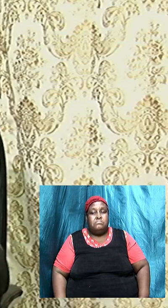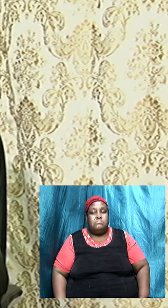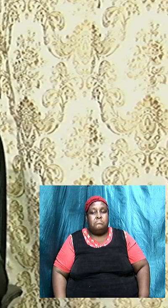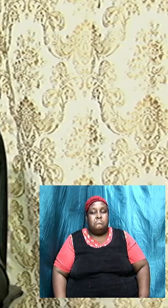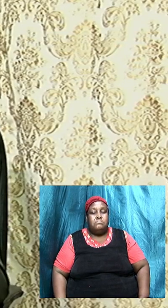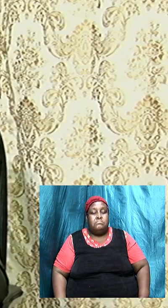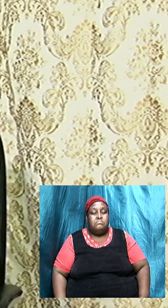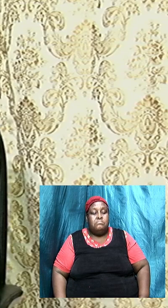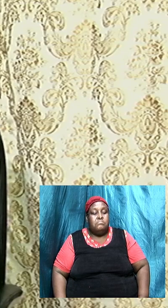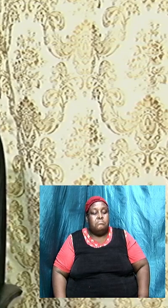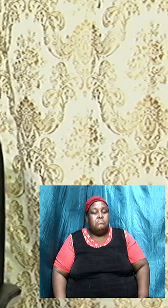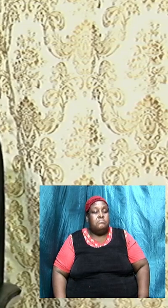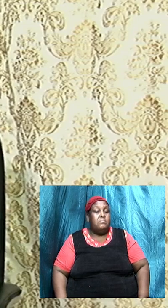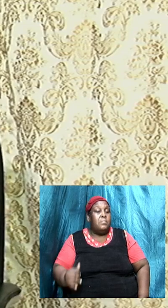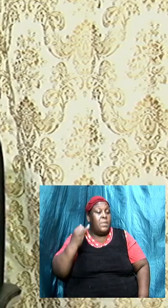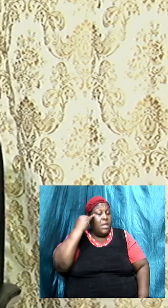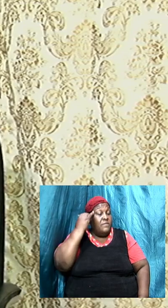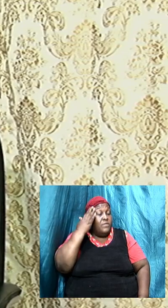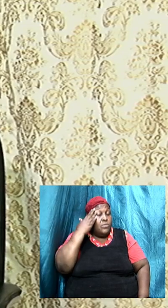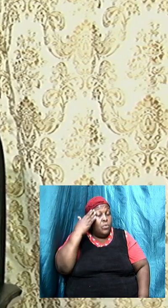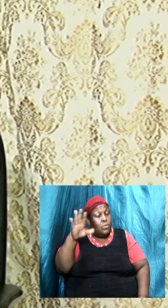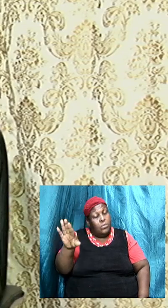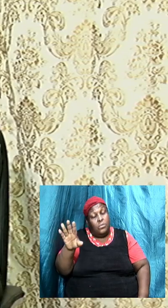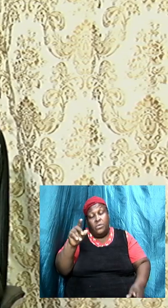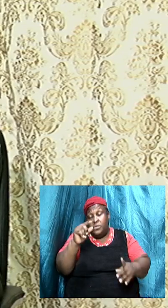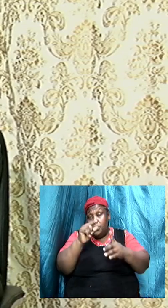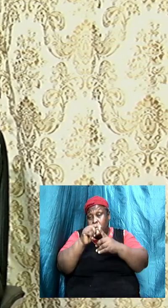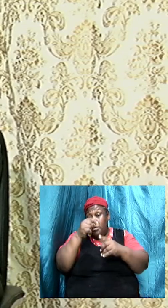But if you don't know the word,